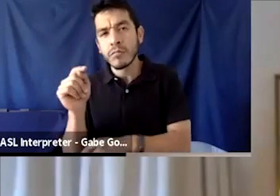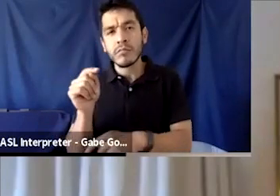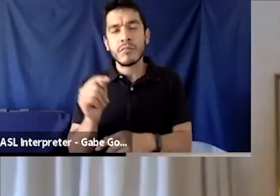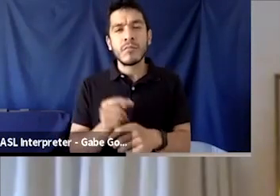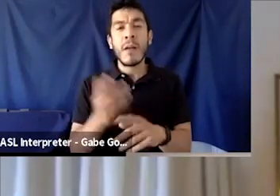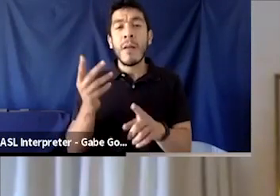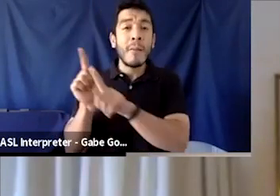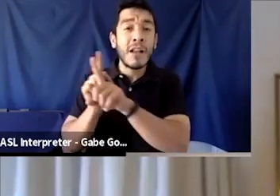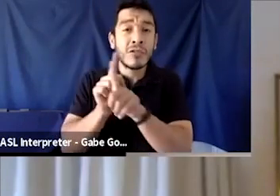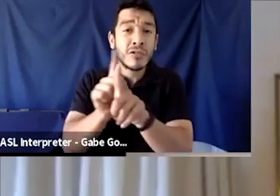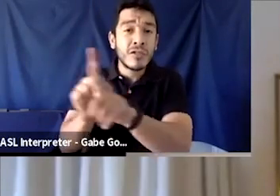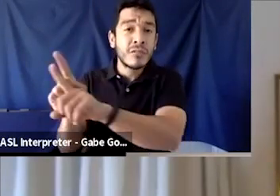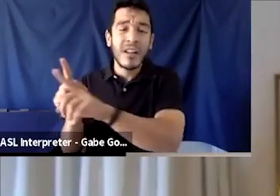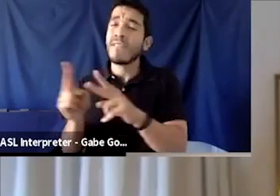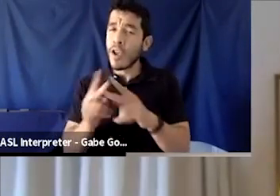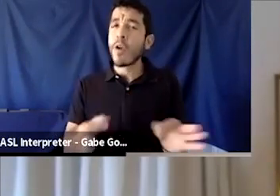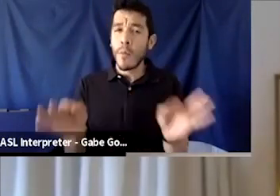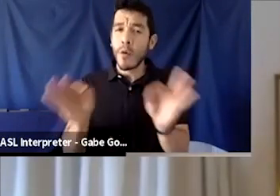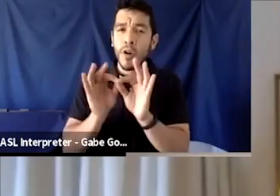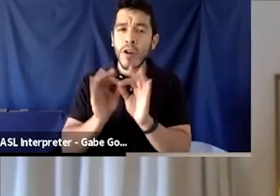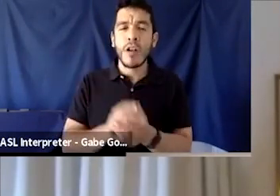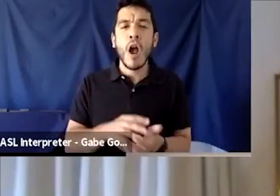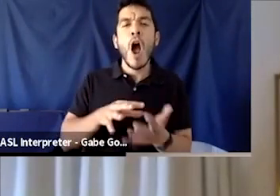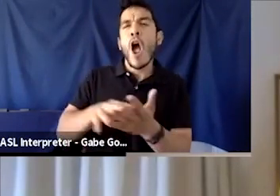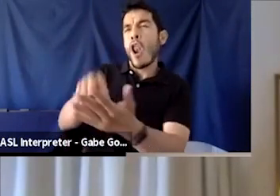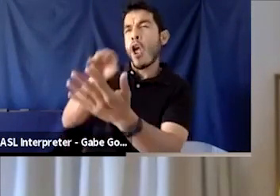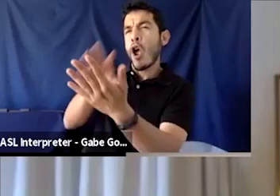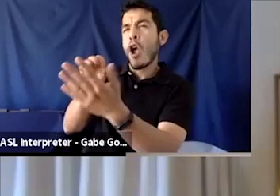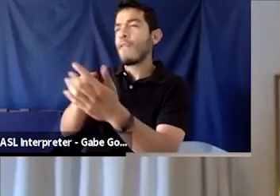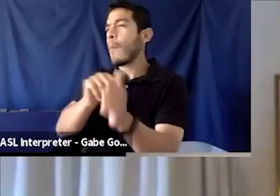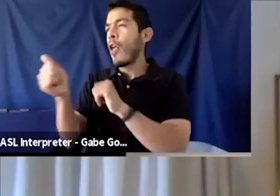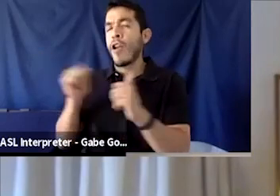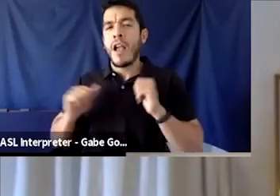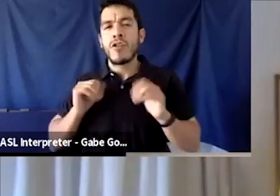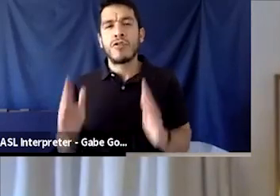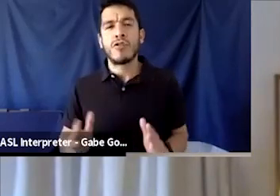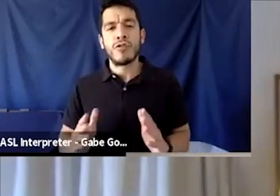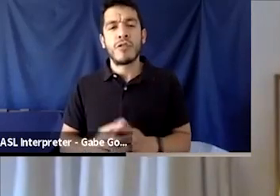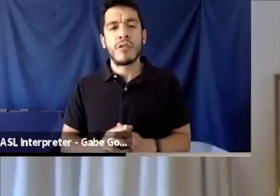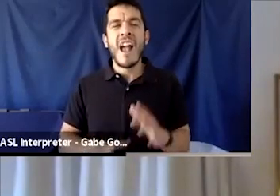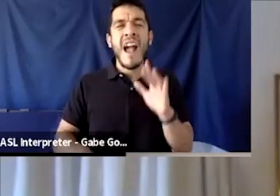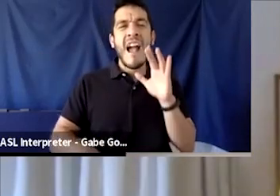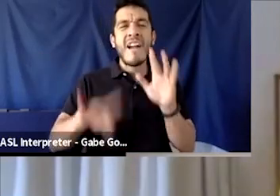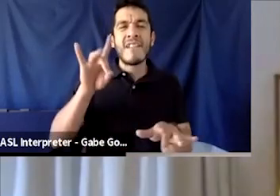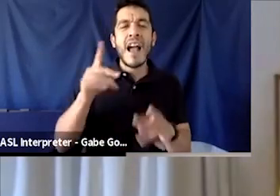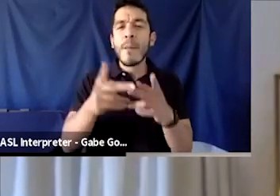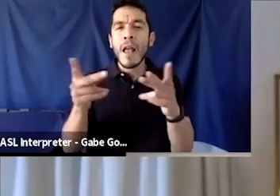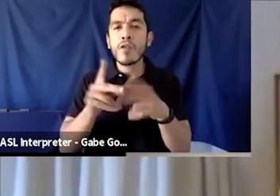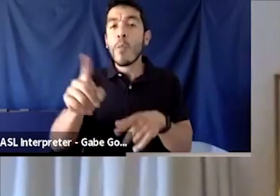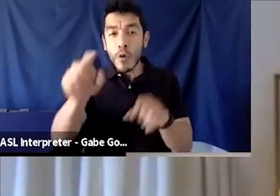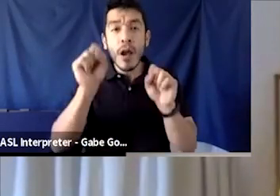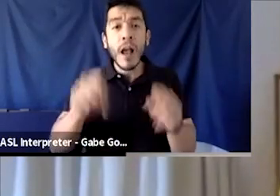Apprenticeship is very important. Learn from other actors. Find the venues where you can